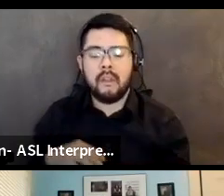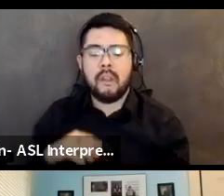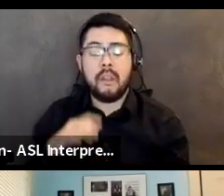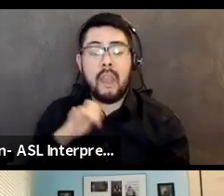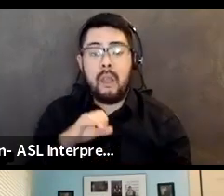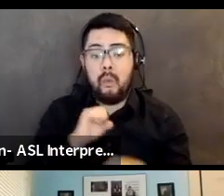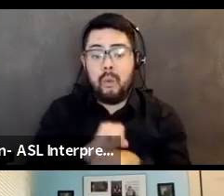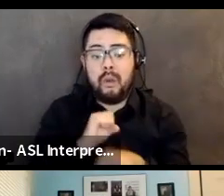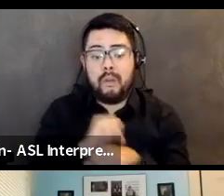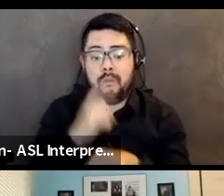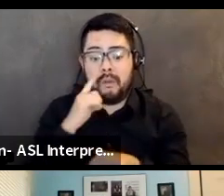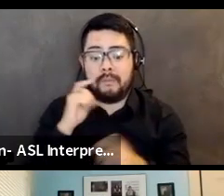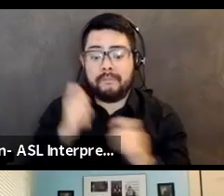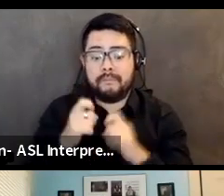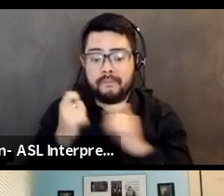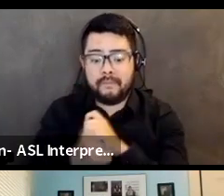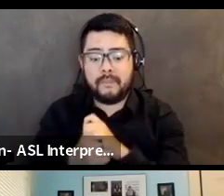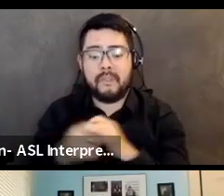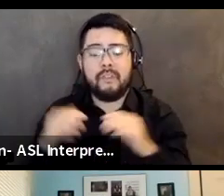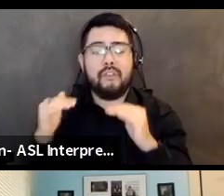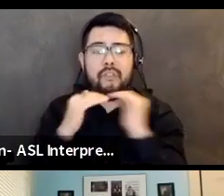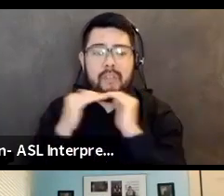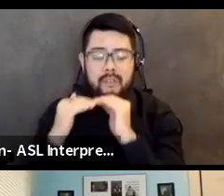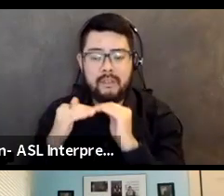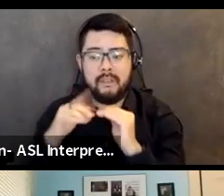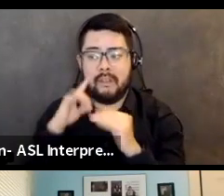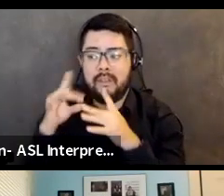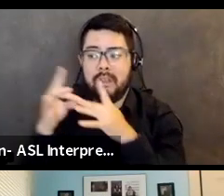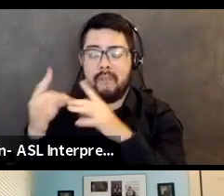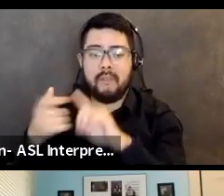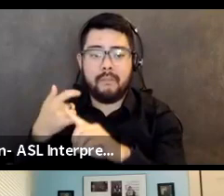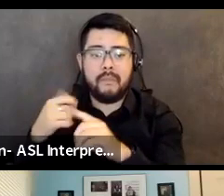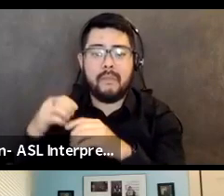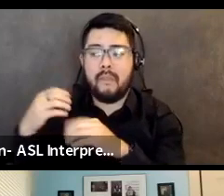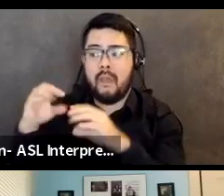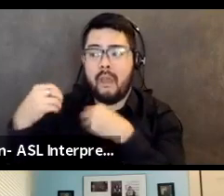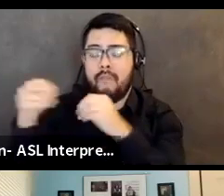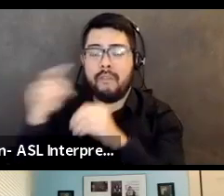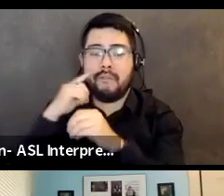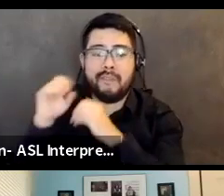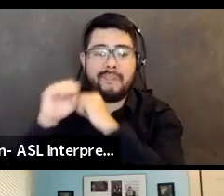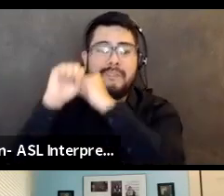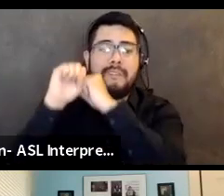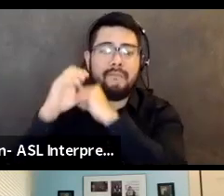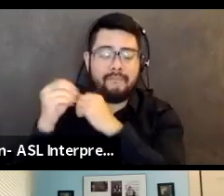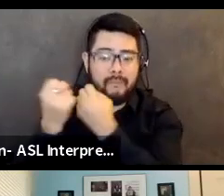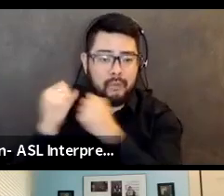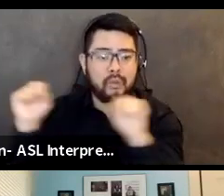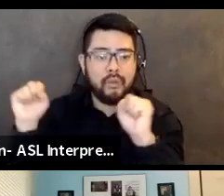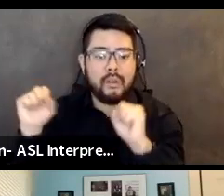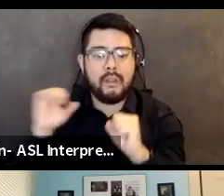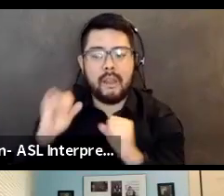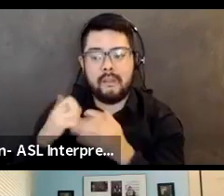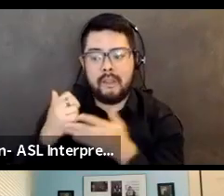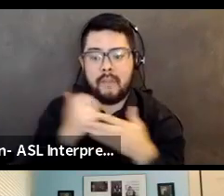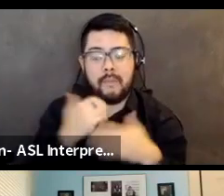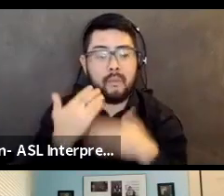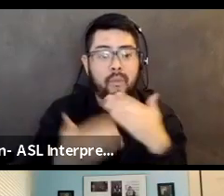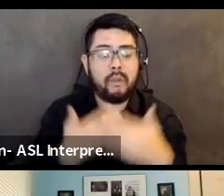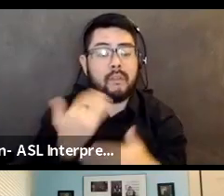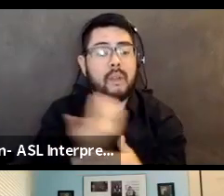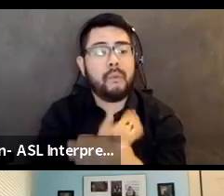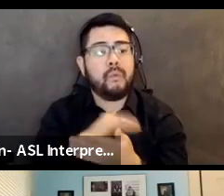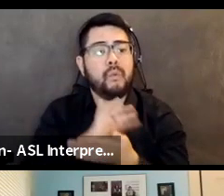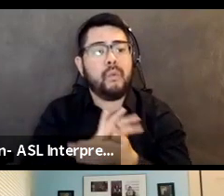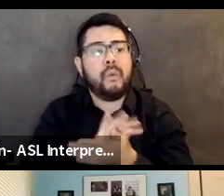restorative justice largely led by office of safety and security has helped make progress at many of our schools but